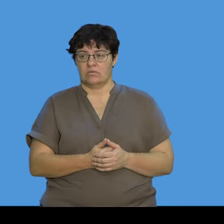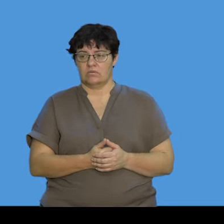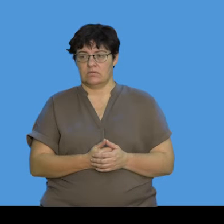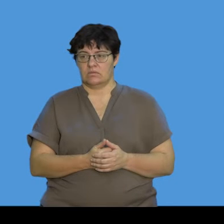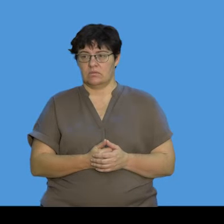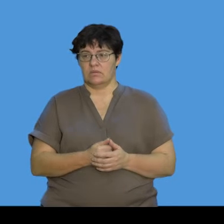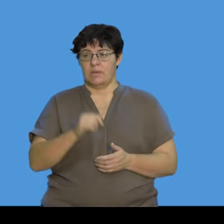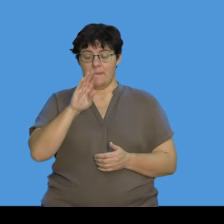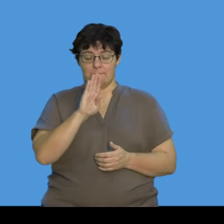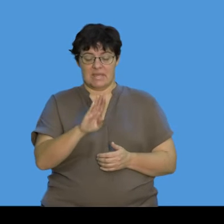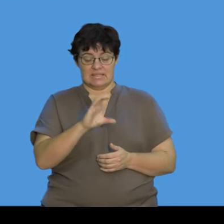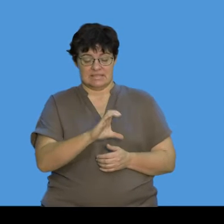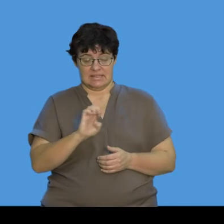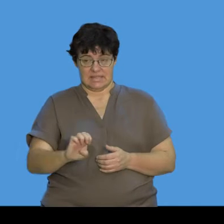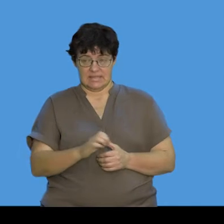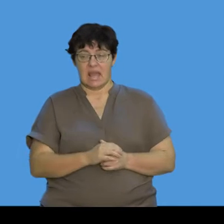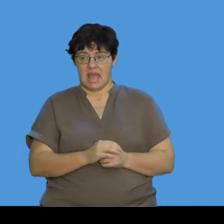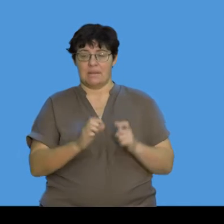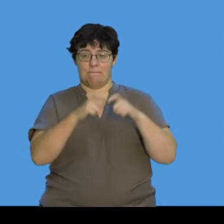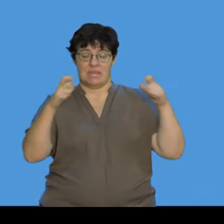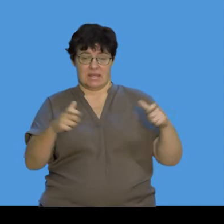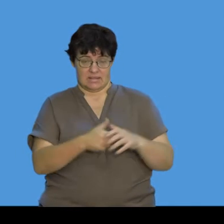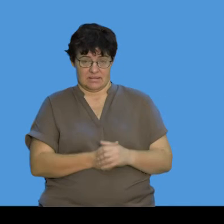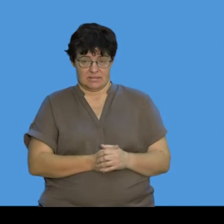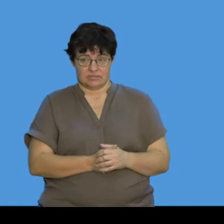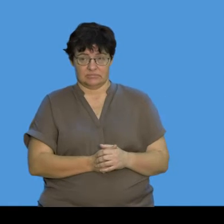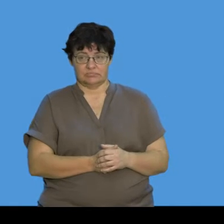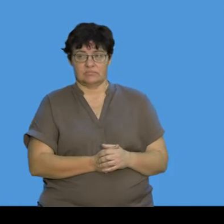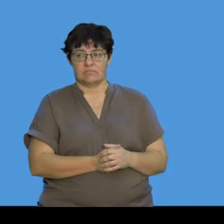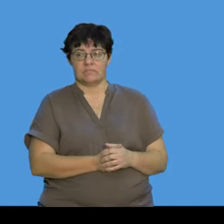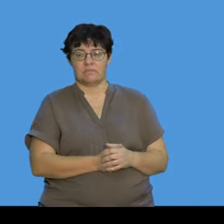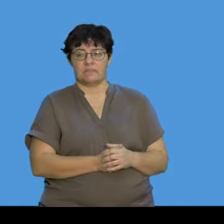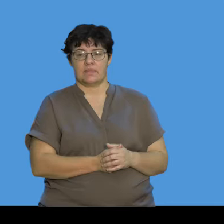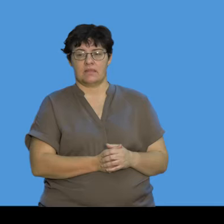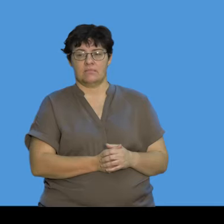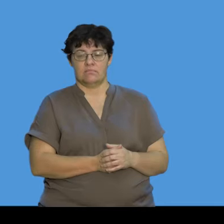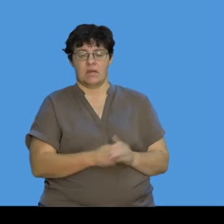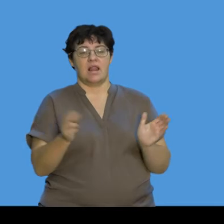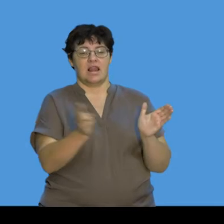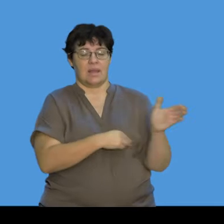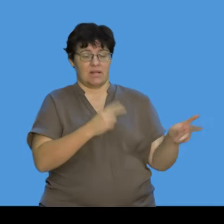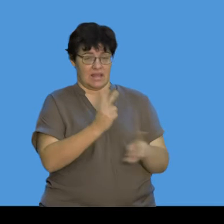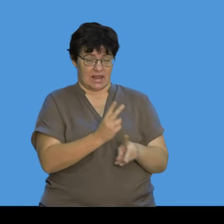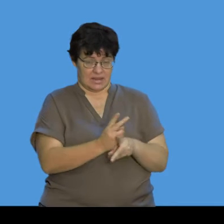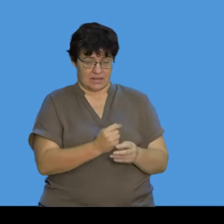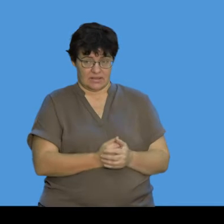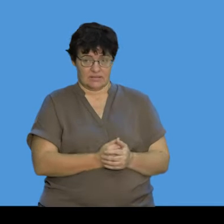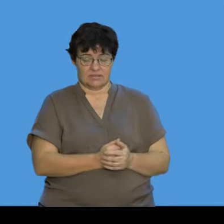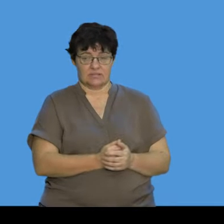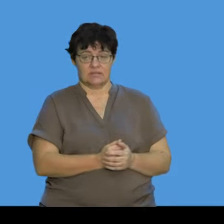my BCE, and the bigger triangle again. So I will start by labeling it again.